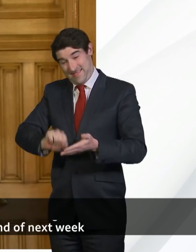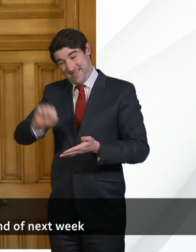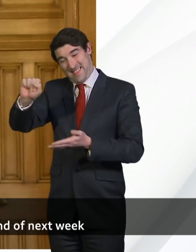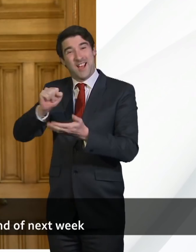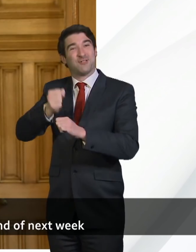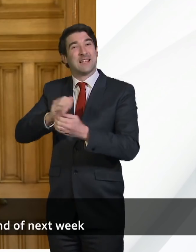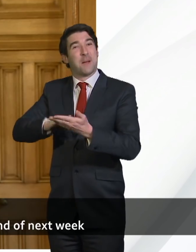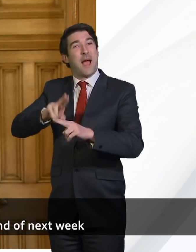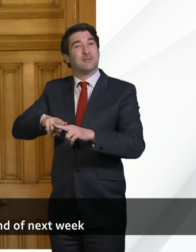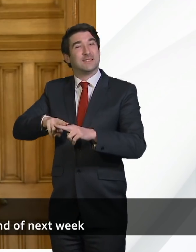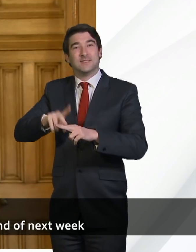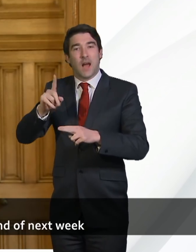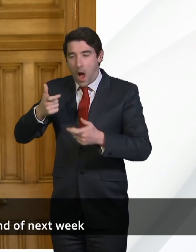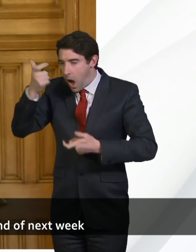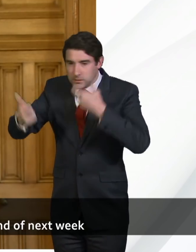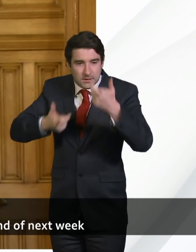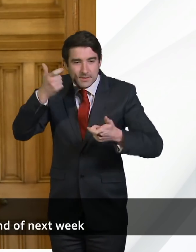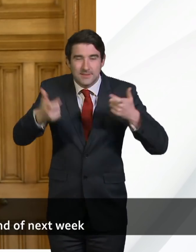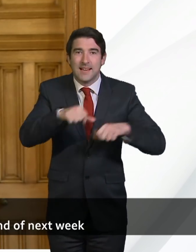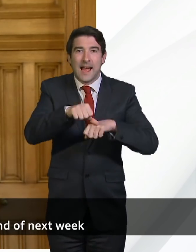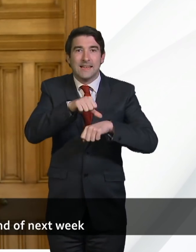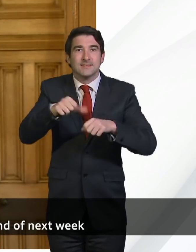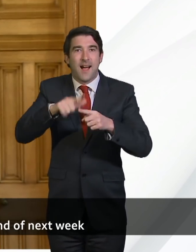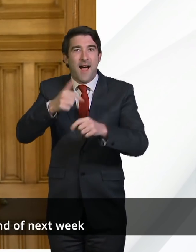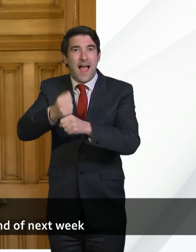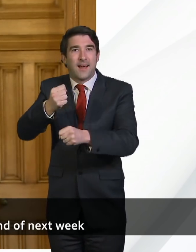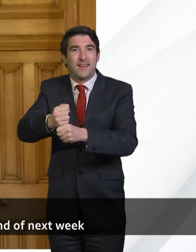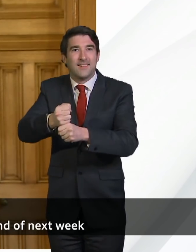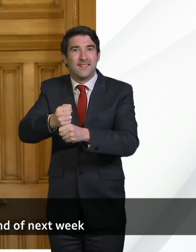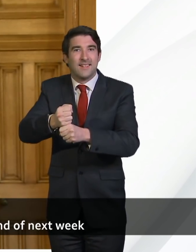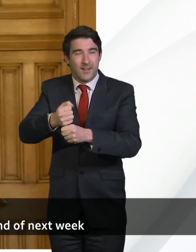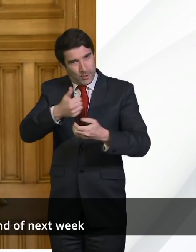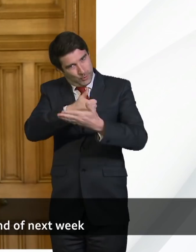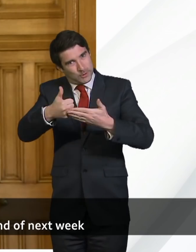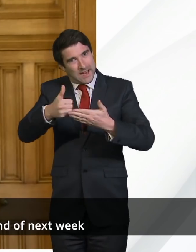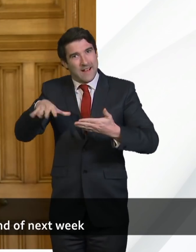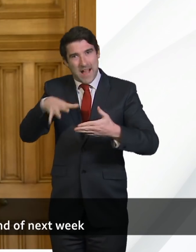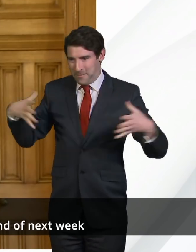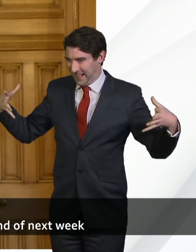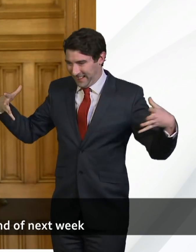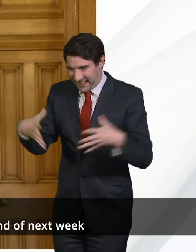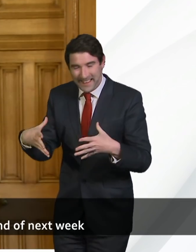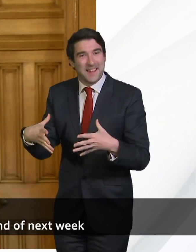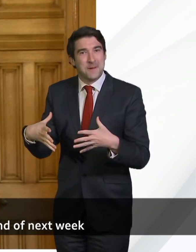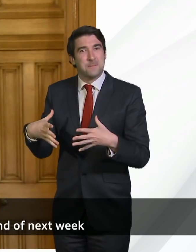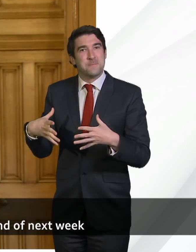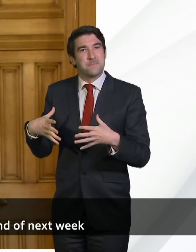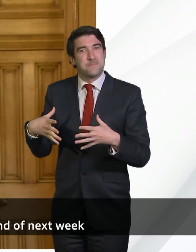going to be lots of people who would normally be planning a family get-together or just getting out in the sunshine with friends and loved ones.